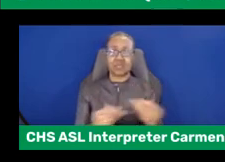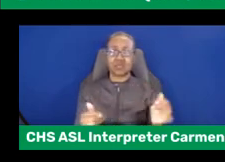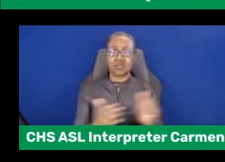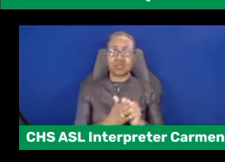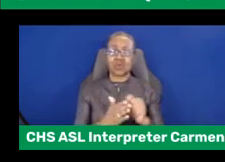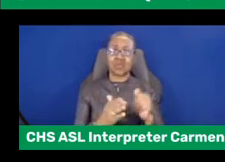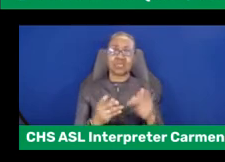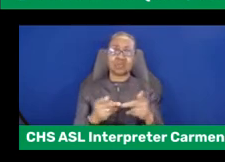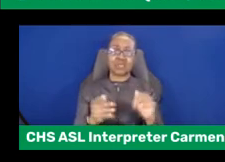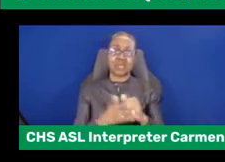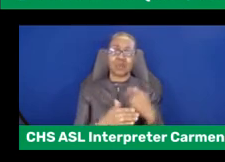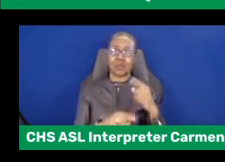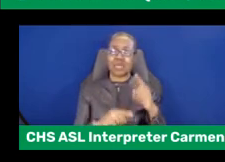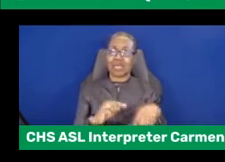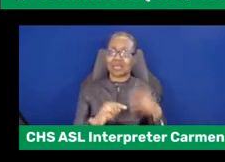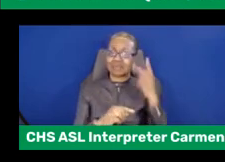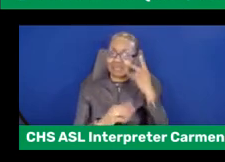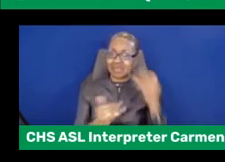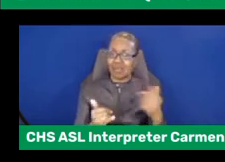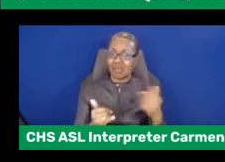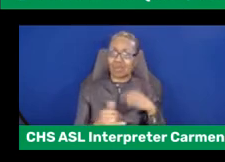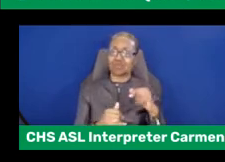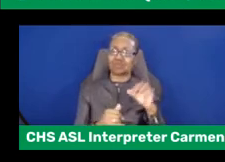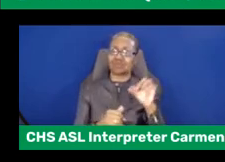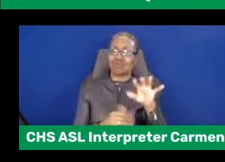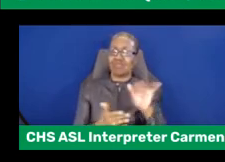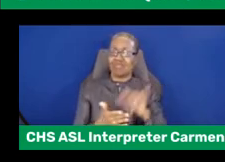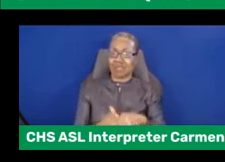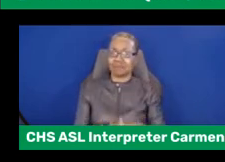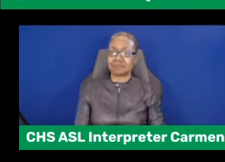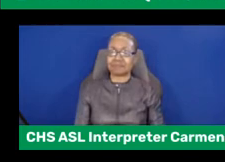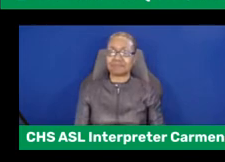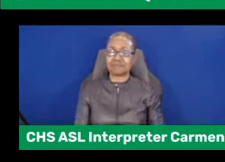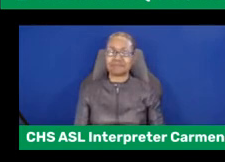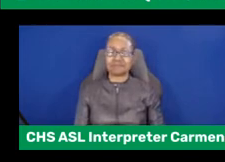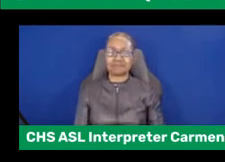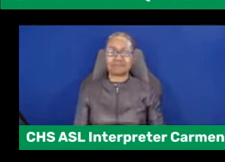envision. So I just wanted to throw in that piece as well.